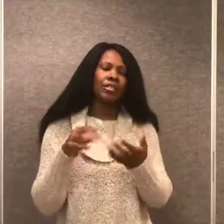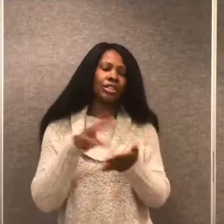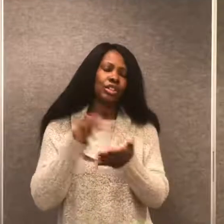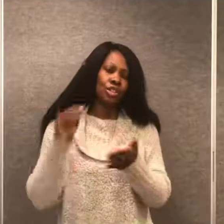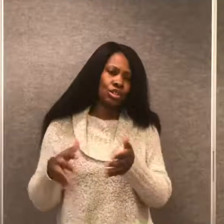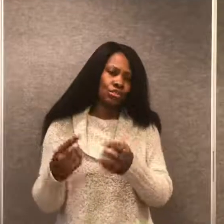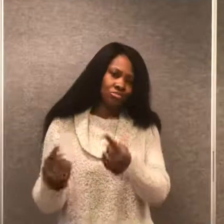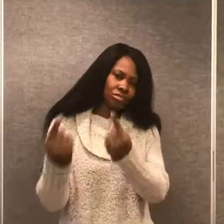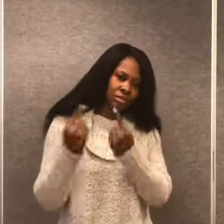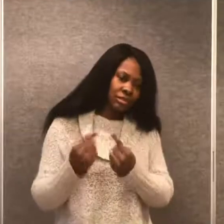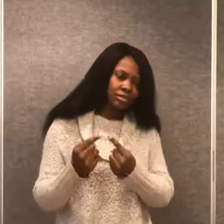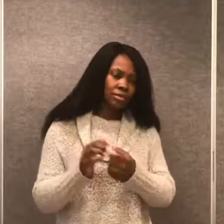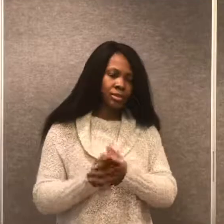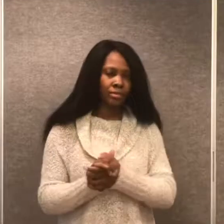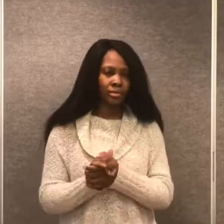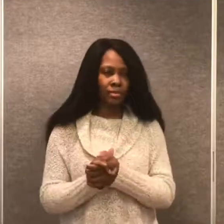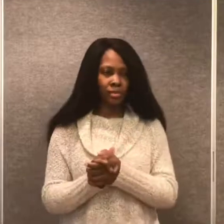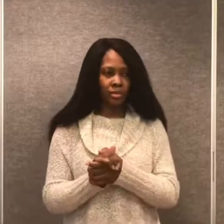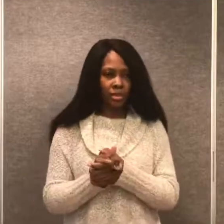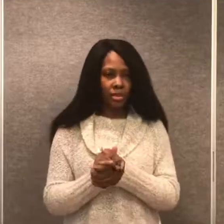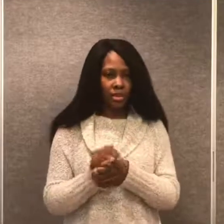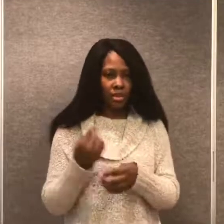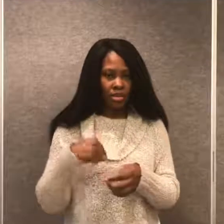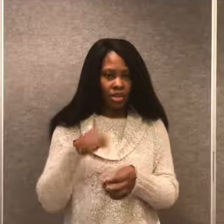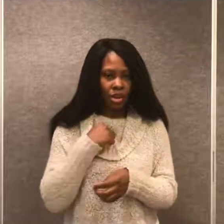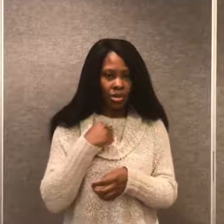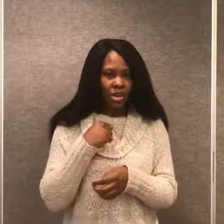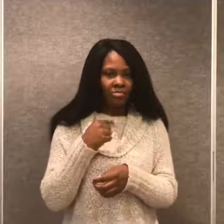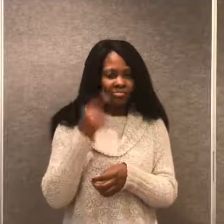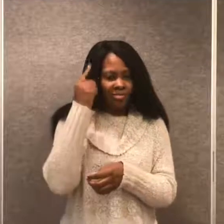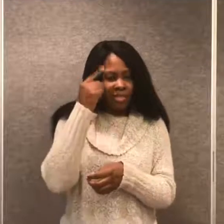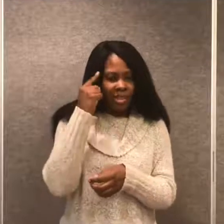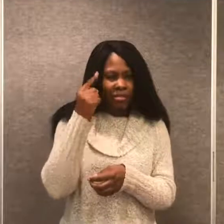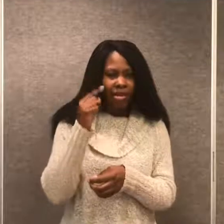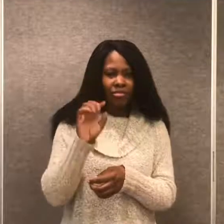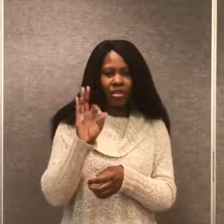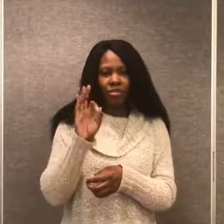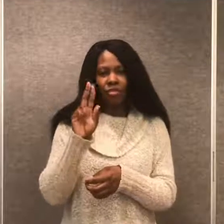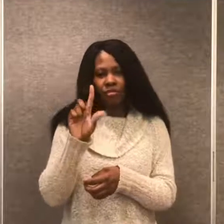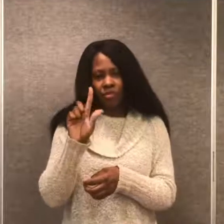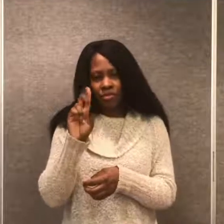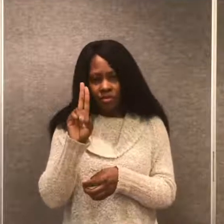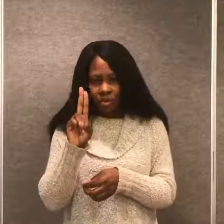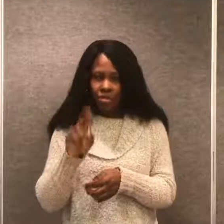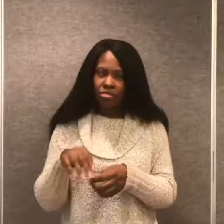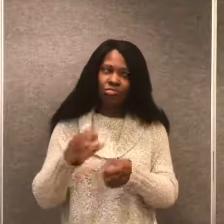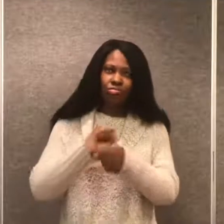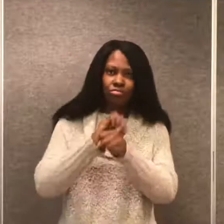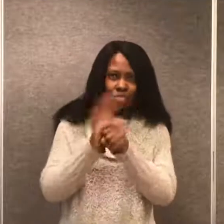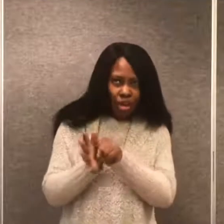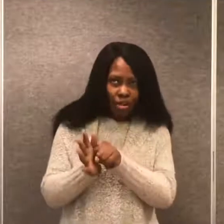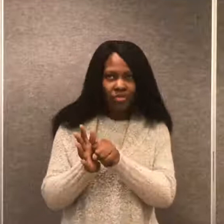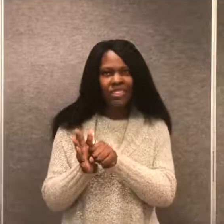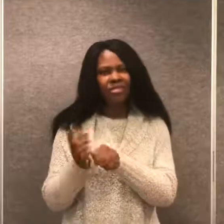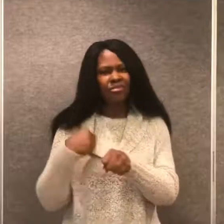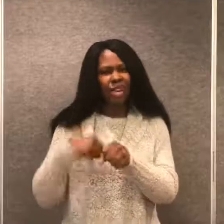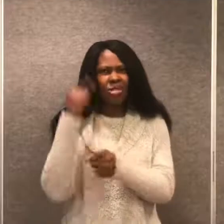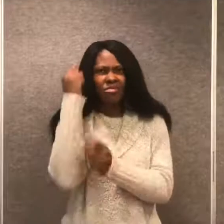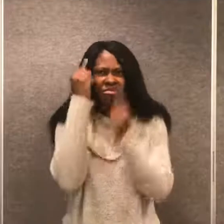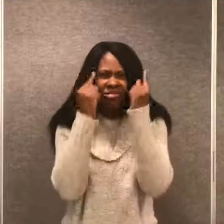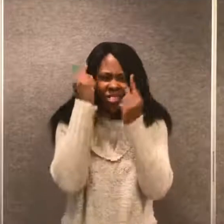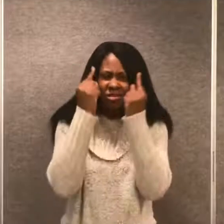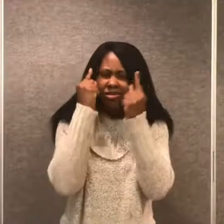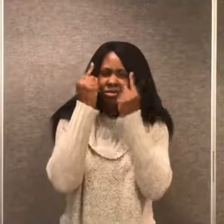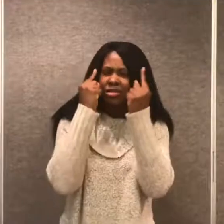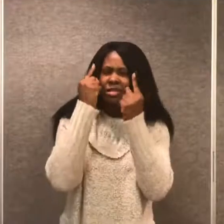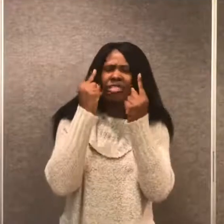influenza season, coupled by the upswing of COVID-19 in Essex County and in the city of East Orange. So, we're trying to do our